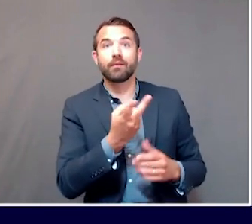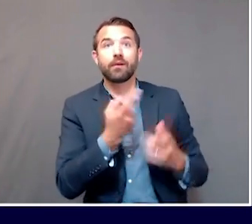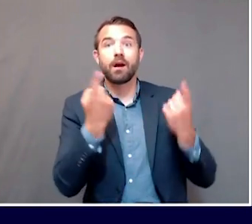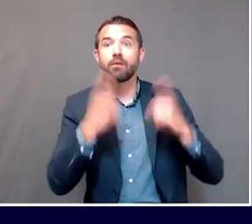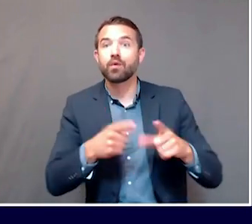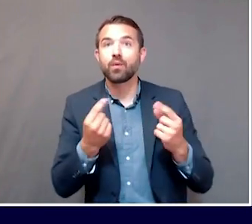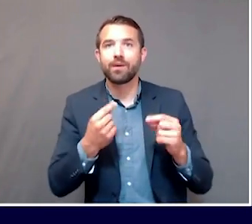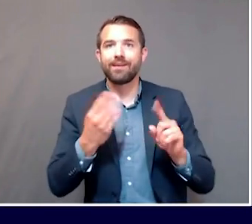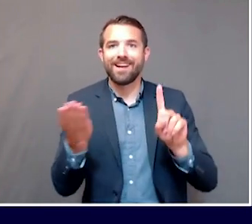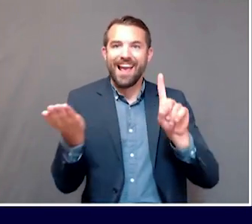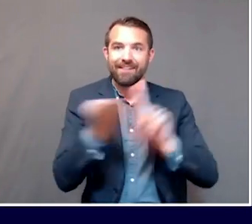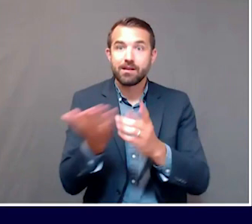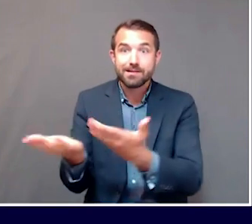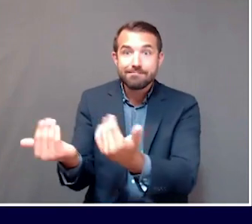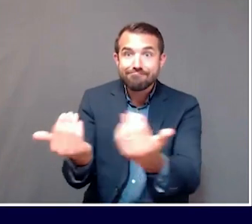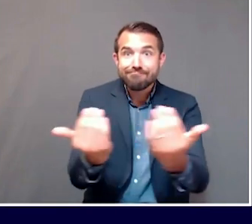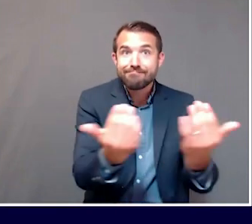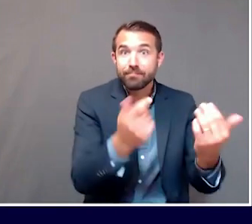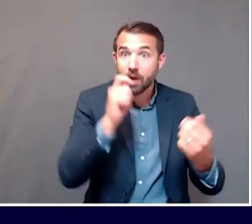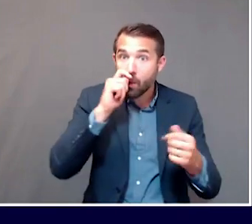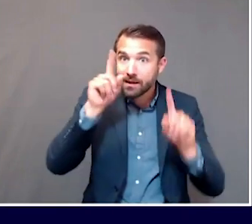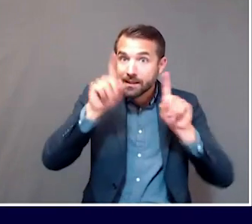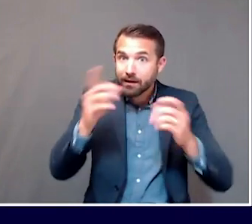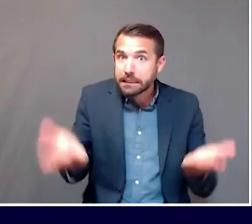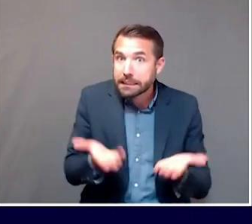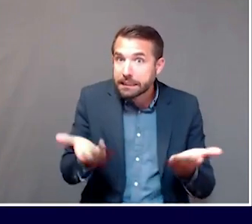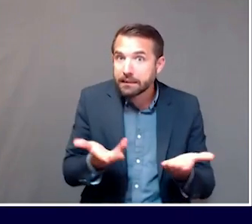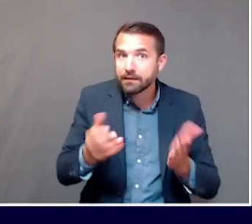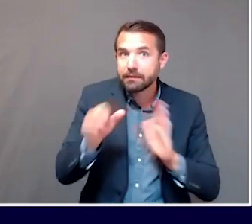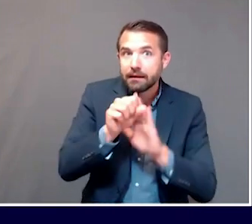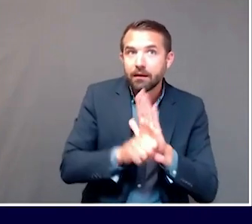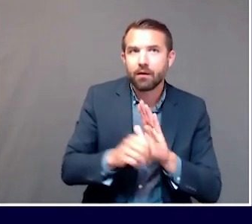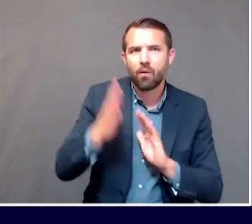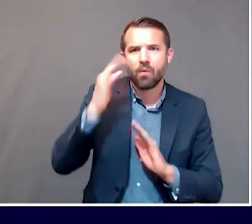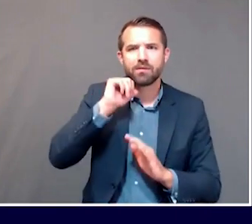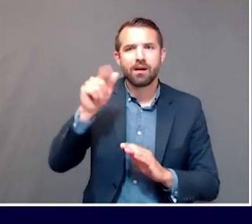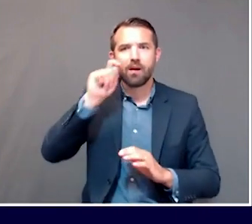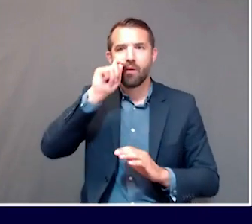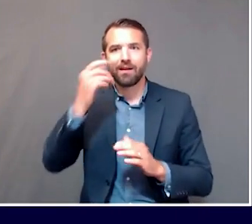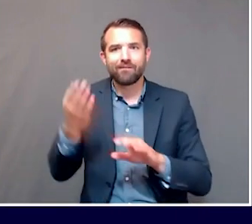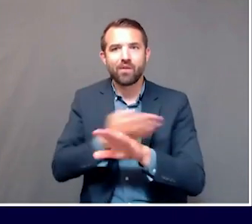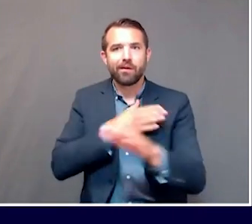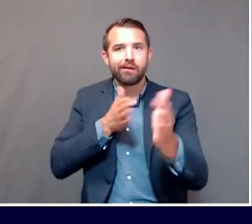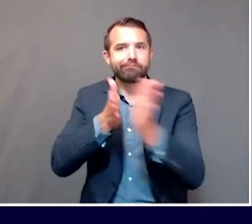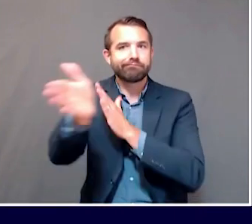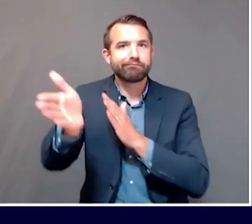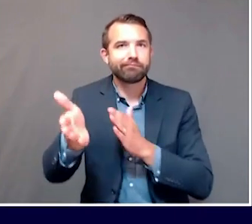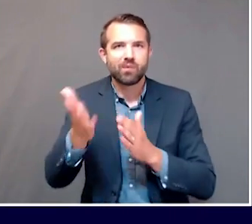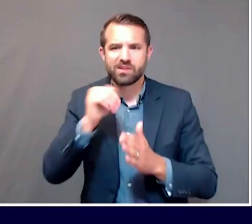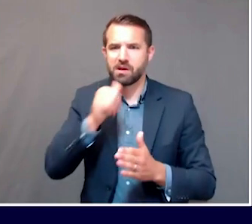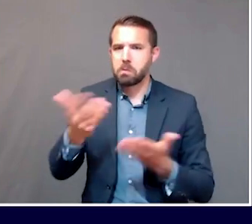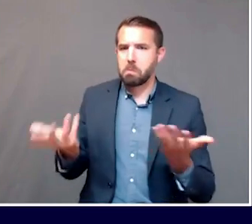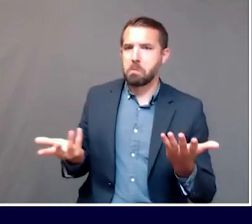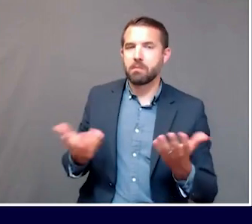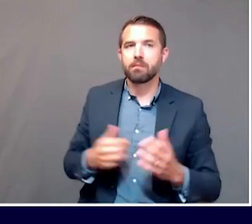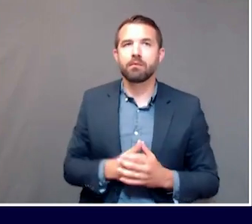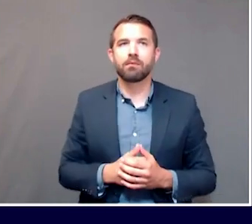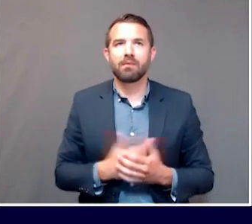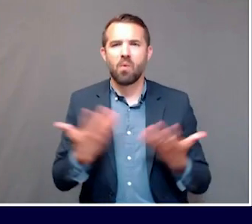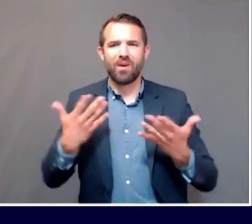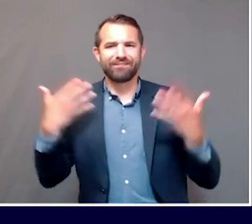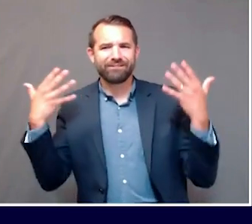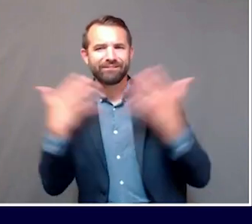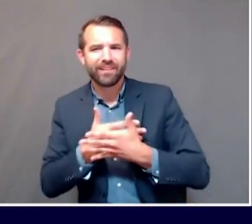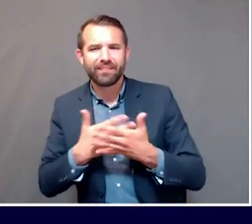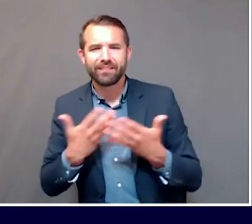you wouldn't get tested before you travel. What's the harm? What's the fear? So we want people to know